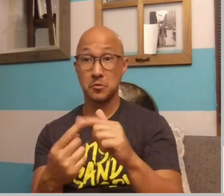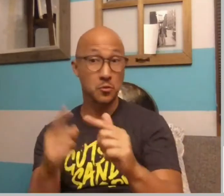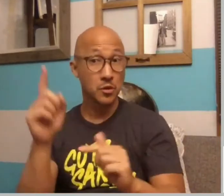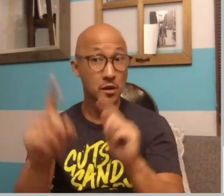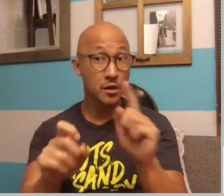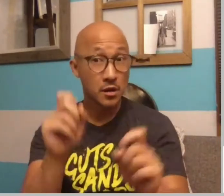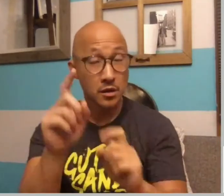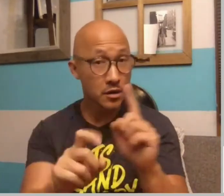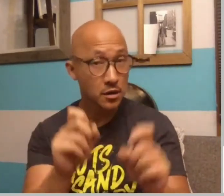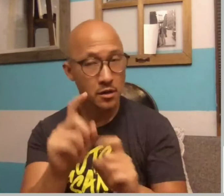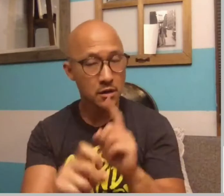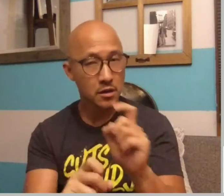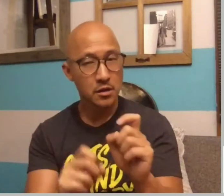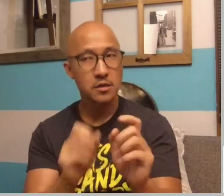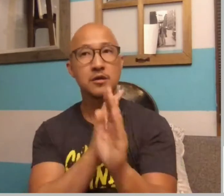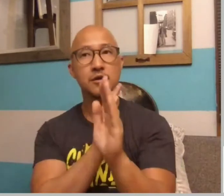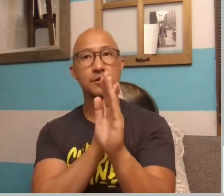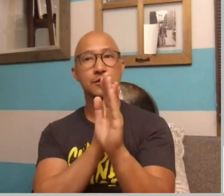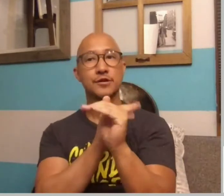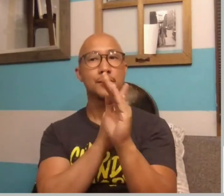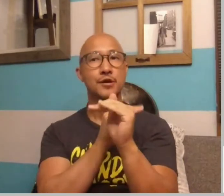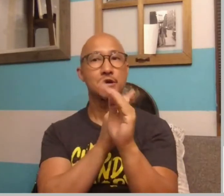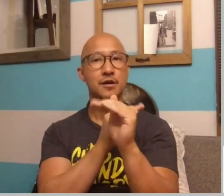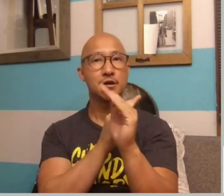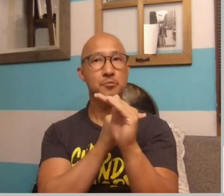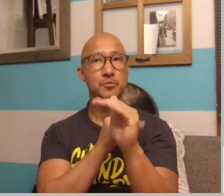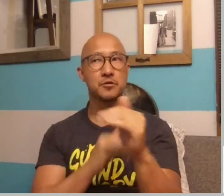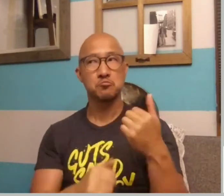not failed the test of apostolic authority."